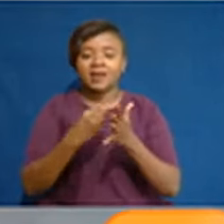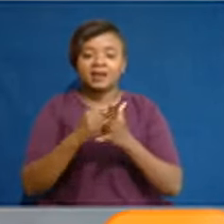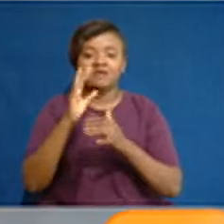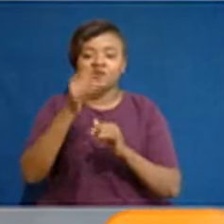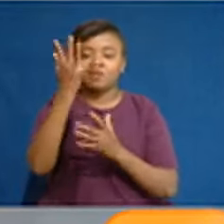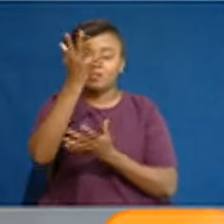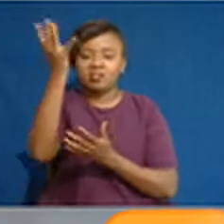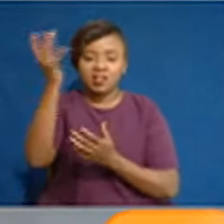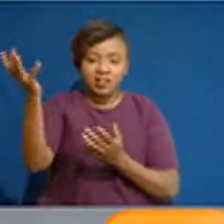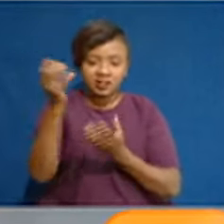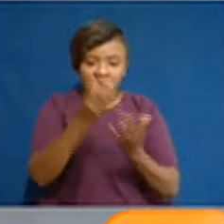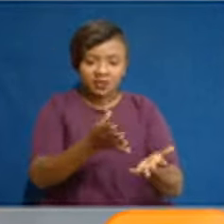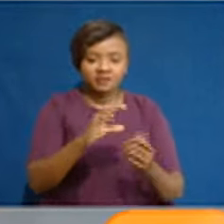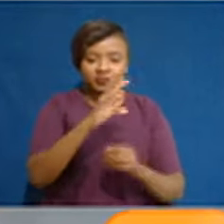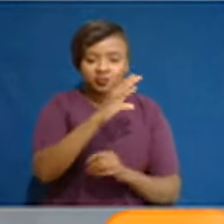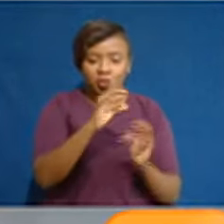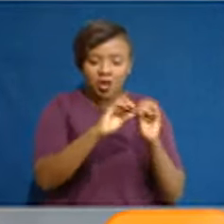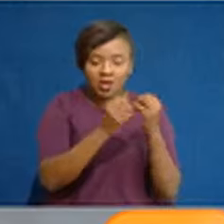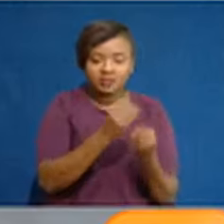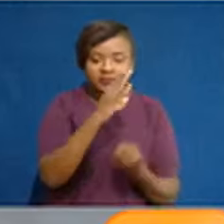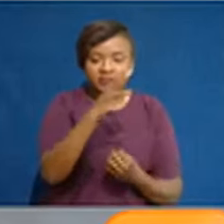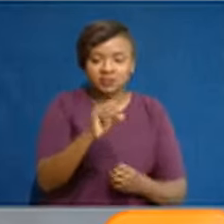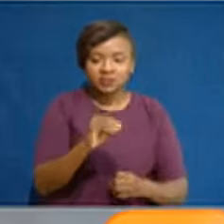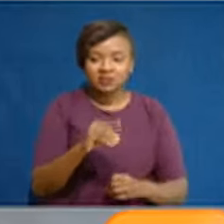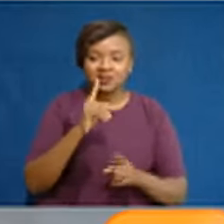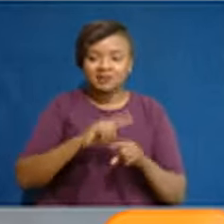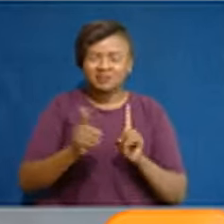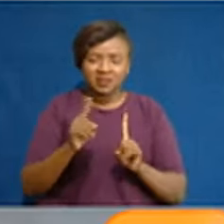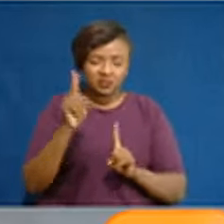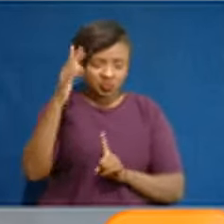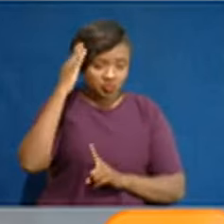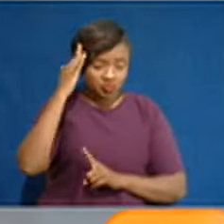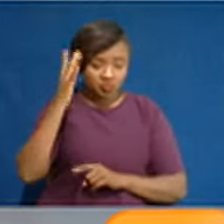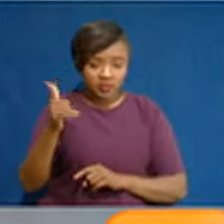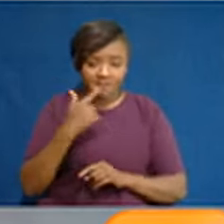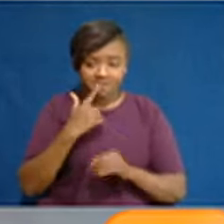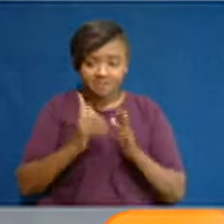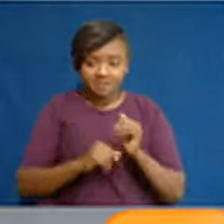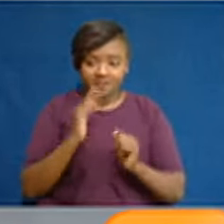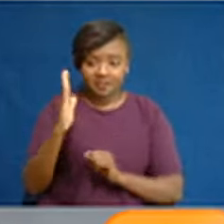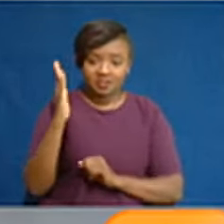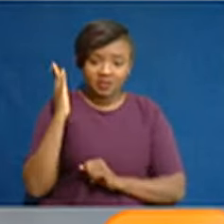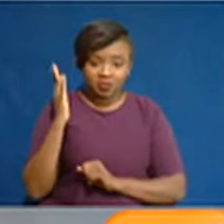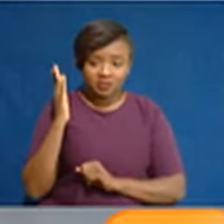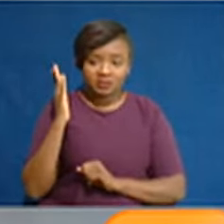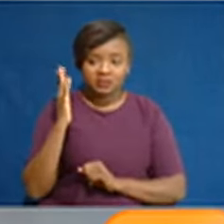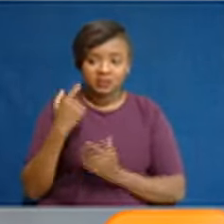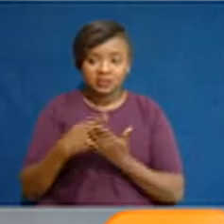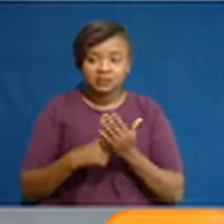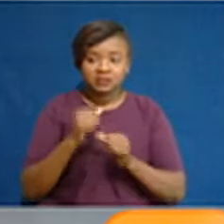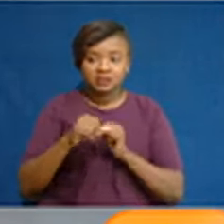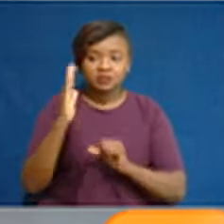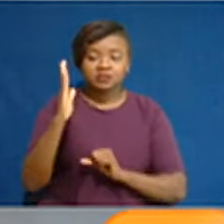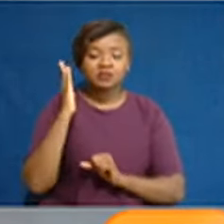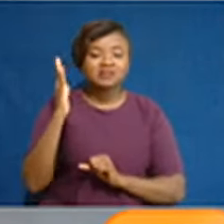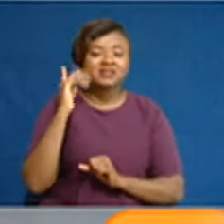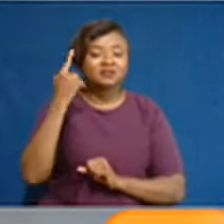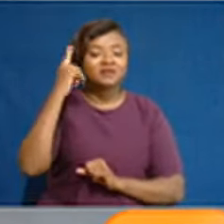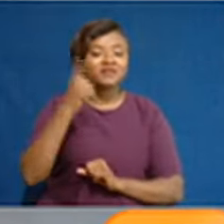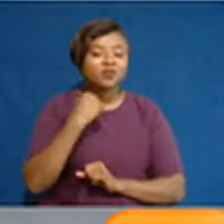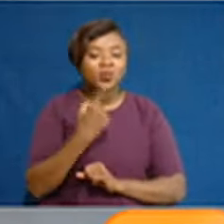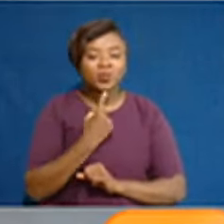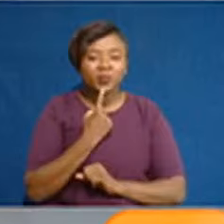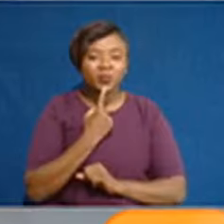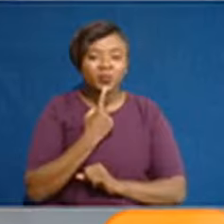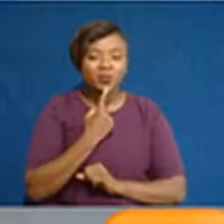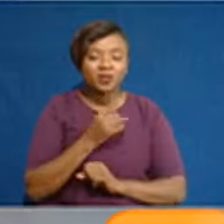new? I think the first thing when they talk about security is that security for who? Because if you're talking about